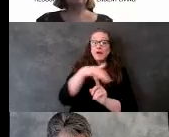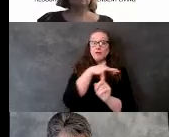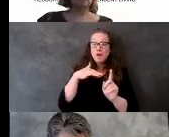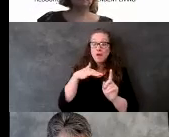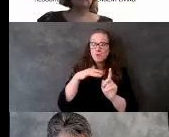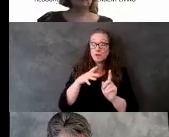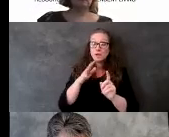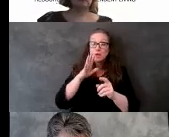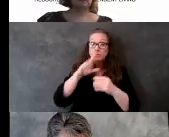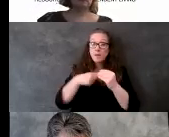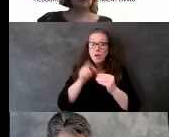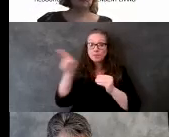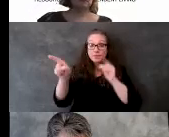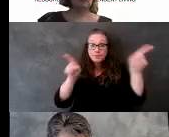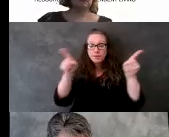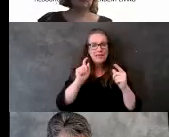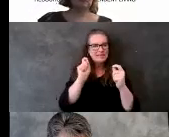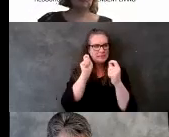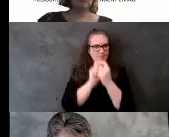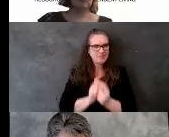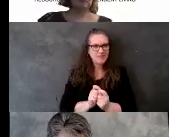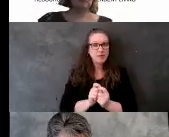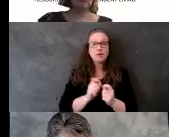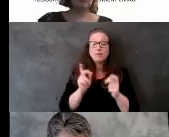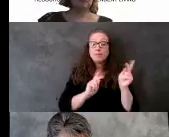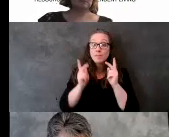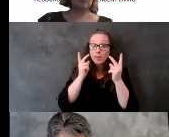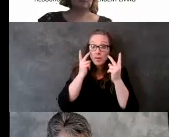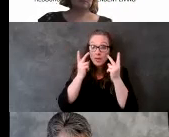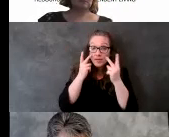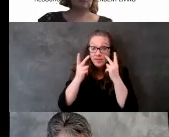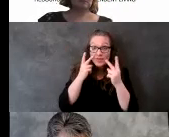with vision disabilities rely on lots and lots of descriptive words.